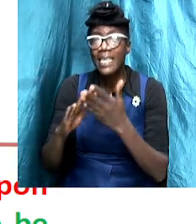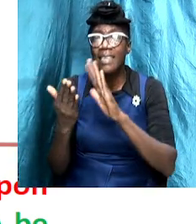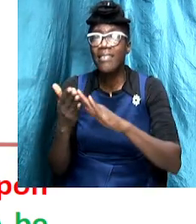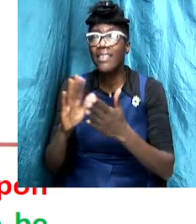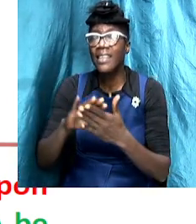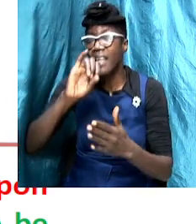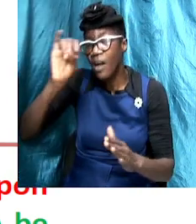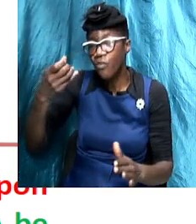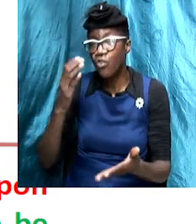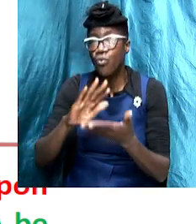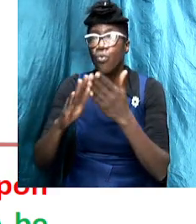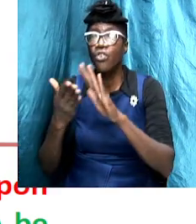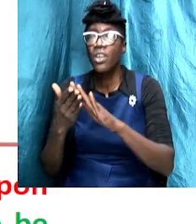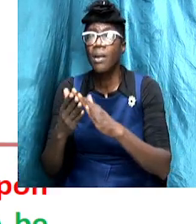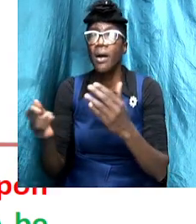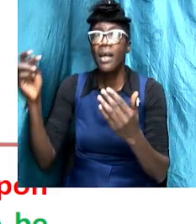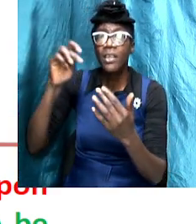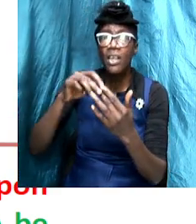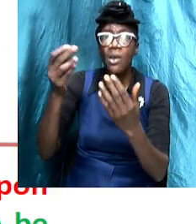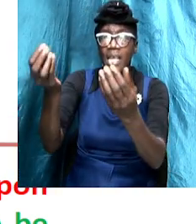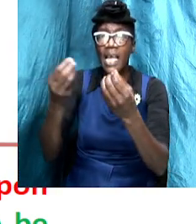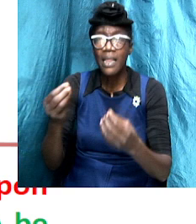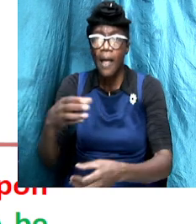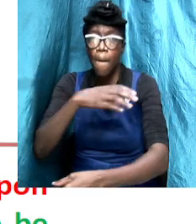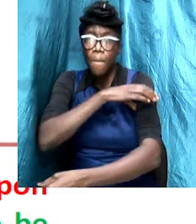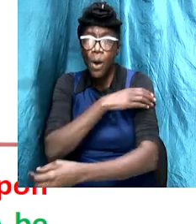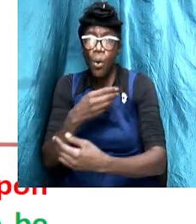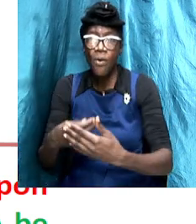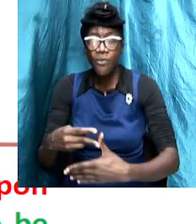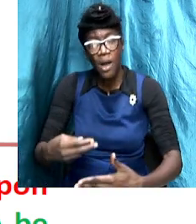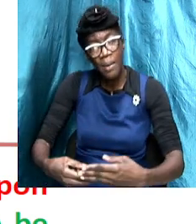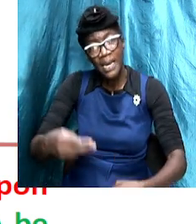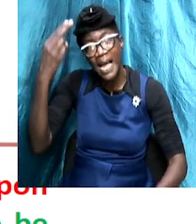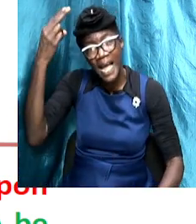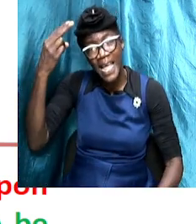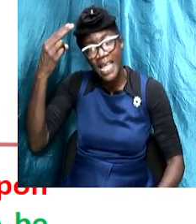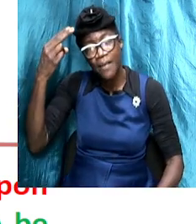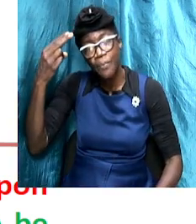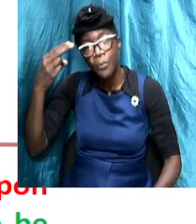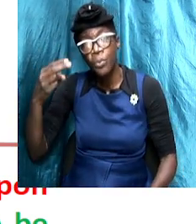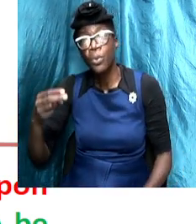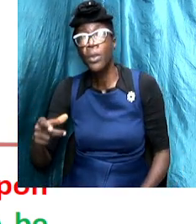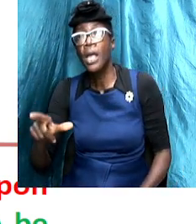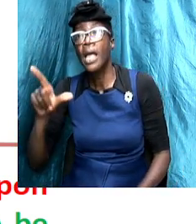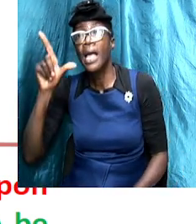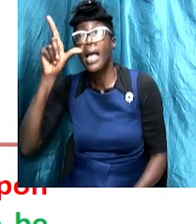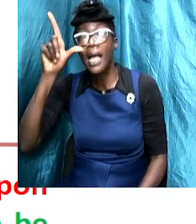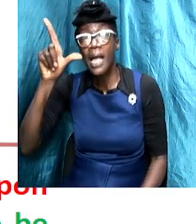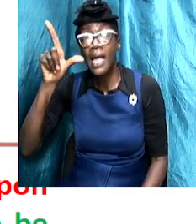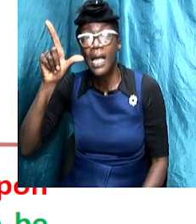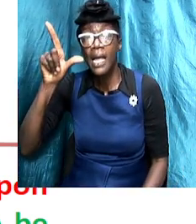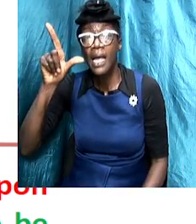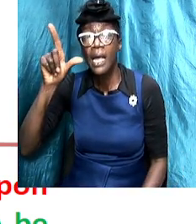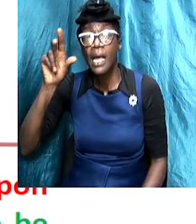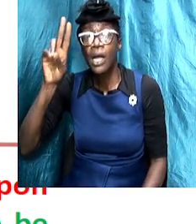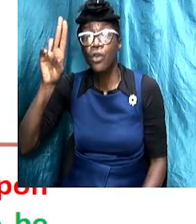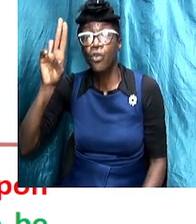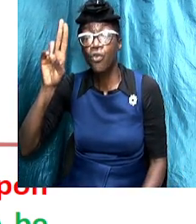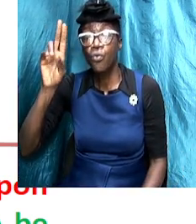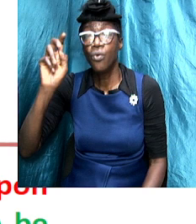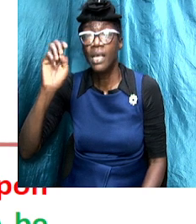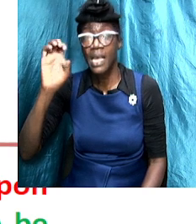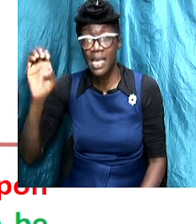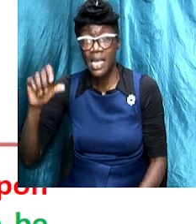with power from on high. It's from Luke's gospel we can deduce the following. We're talking about our